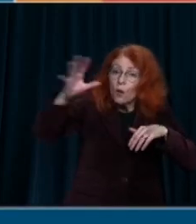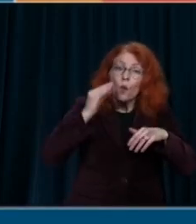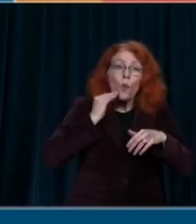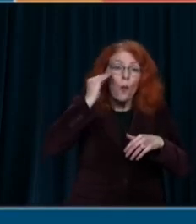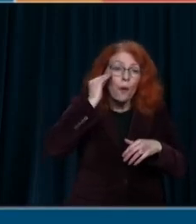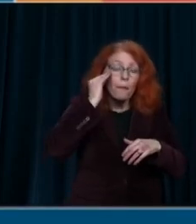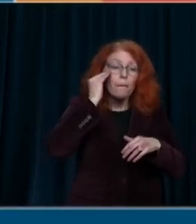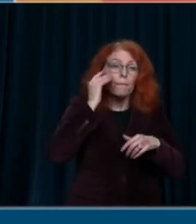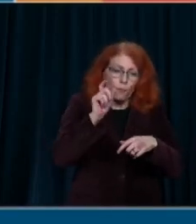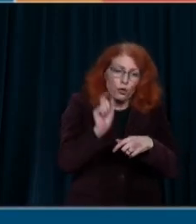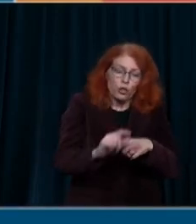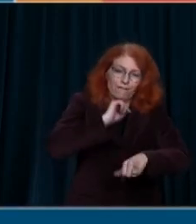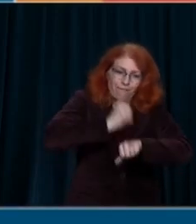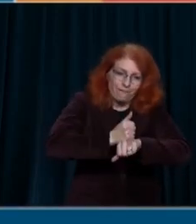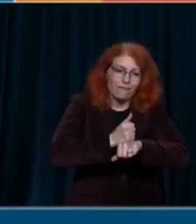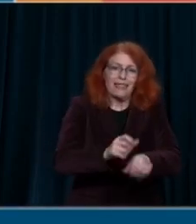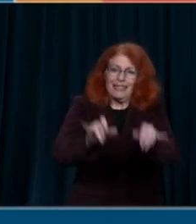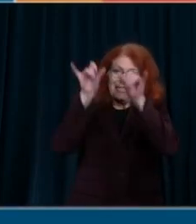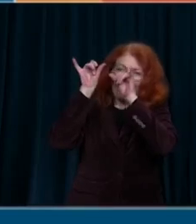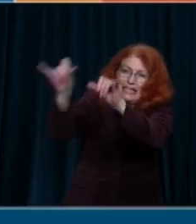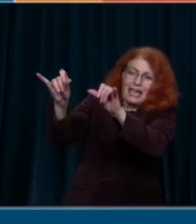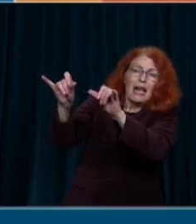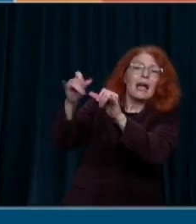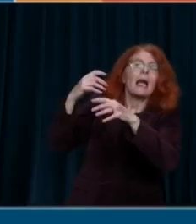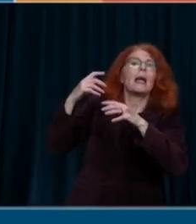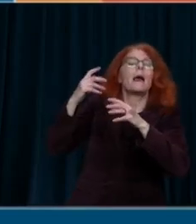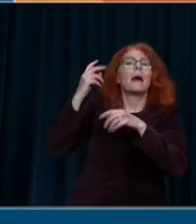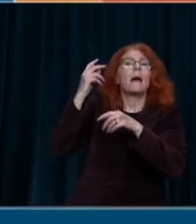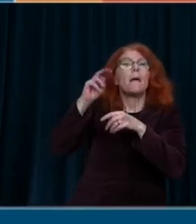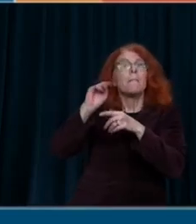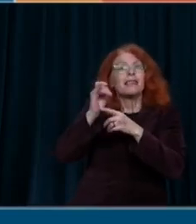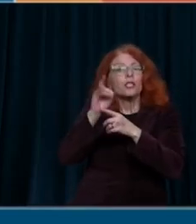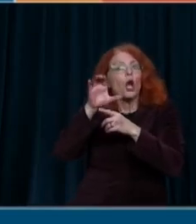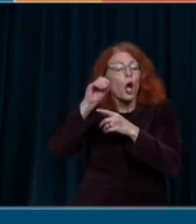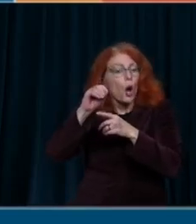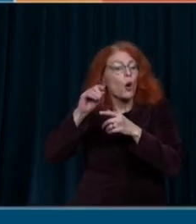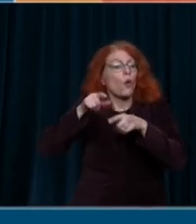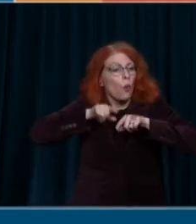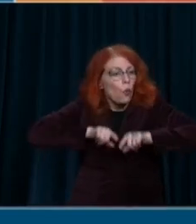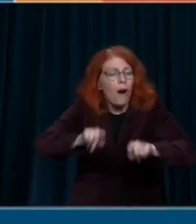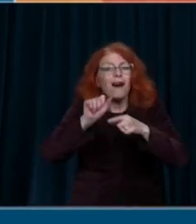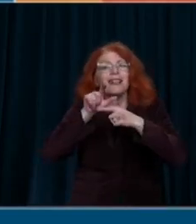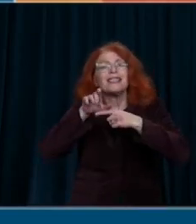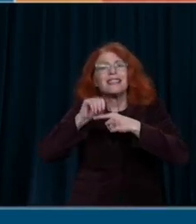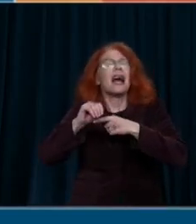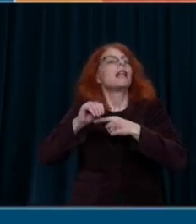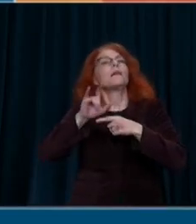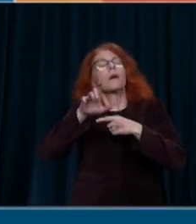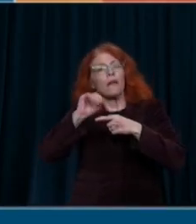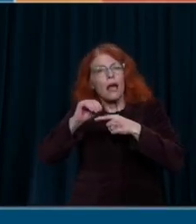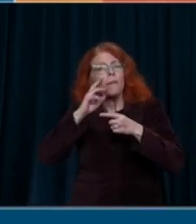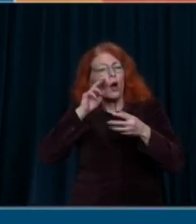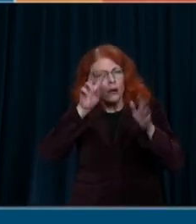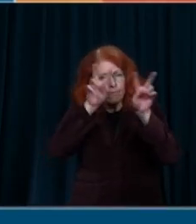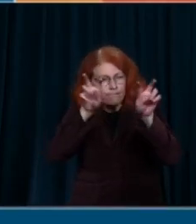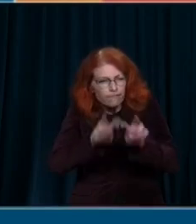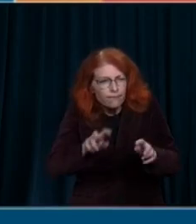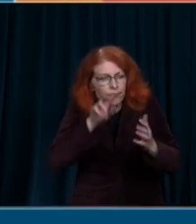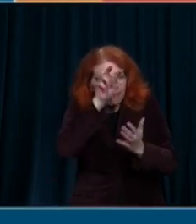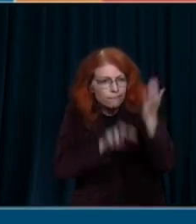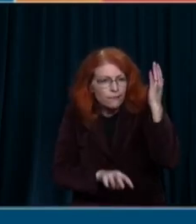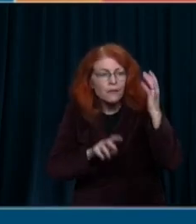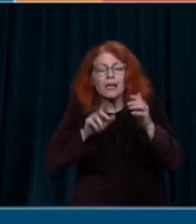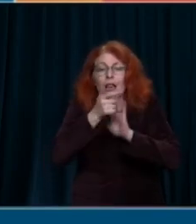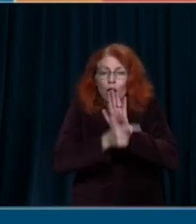We should institute remain in Mexico while asylum claims are being looked at. We should make sure that law and